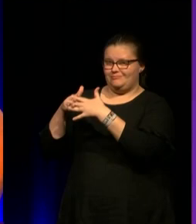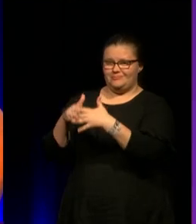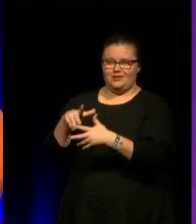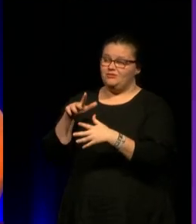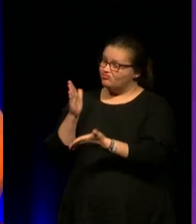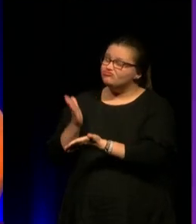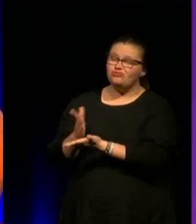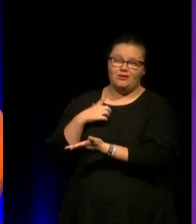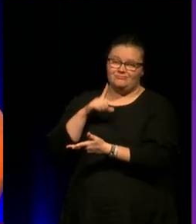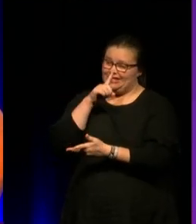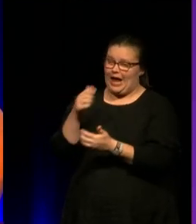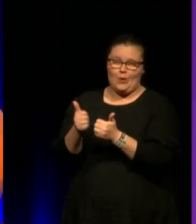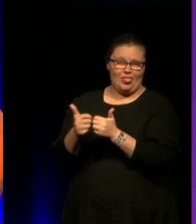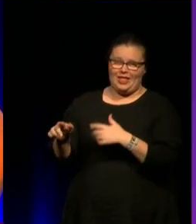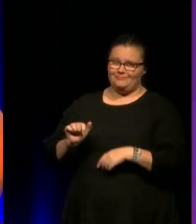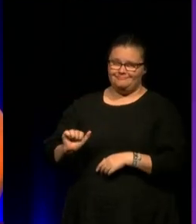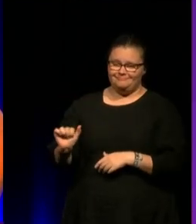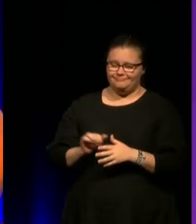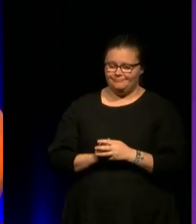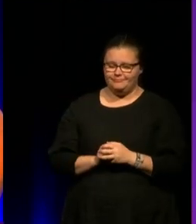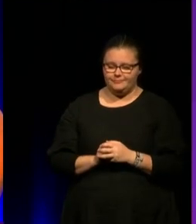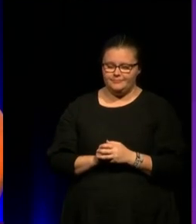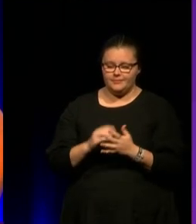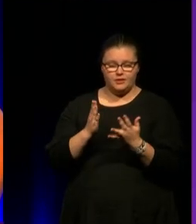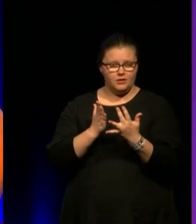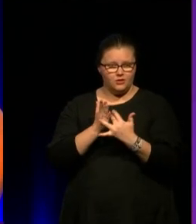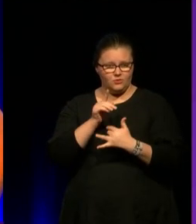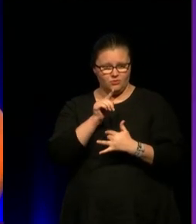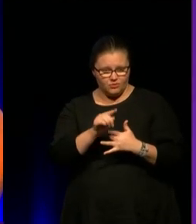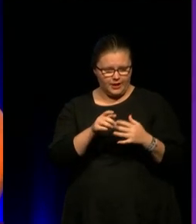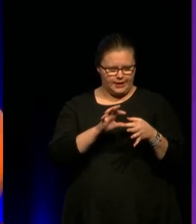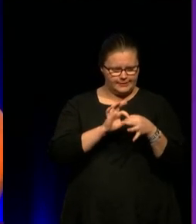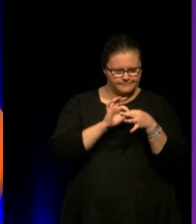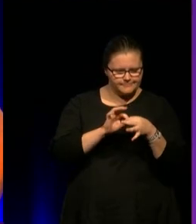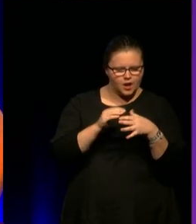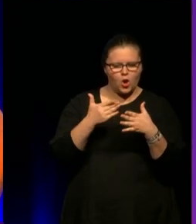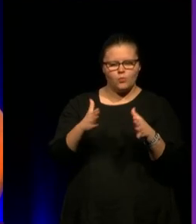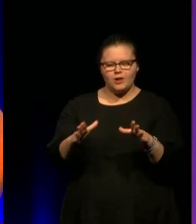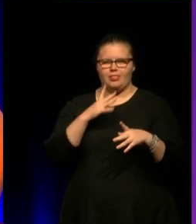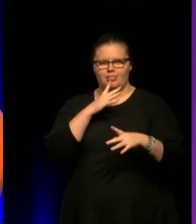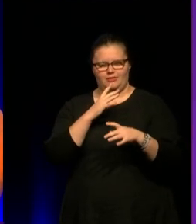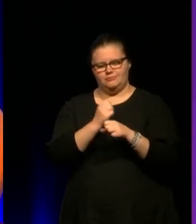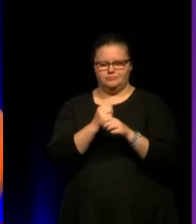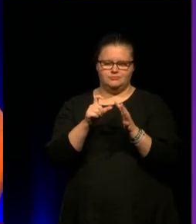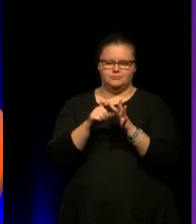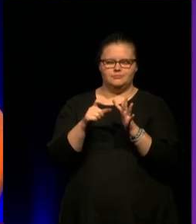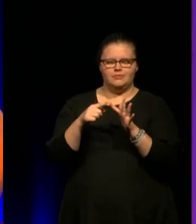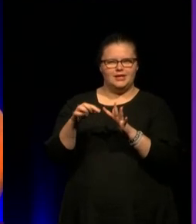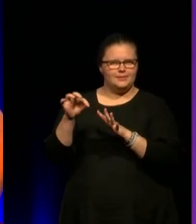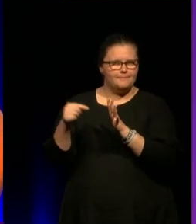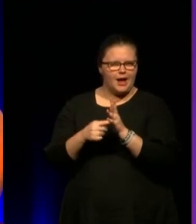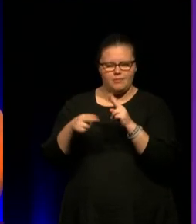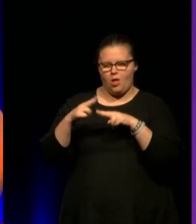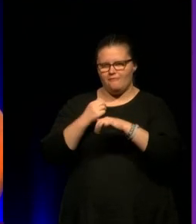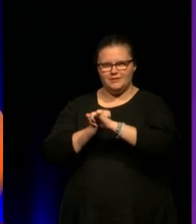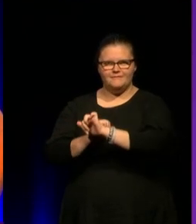them. And so through that, an engagement opened up with the Department of Defense, who themselves independently